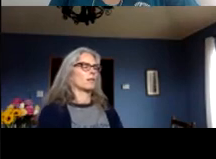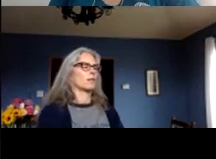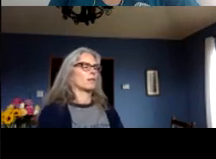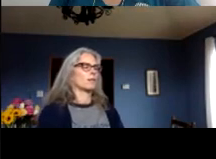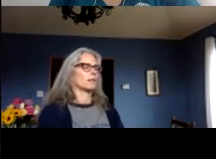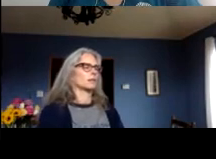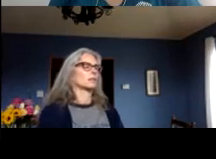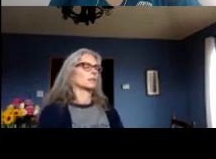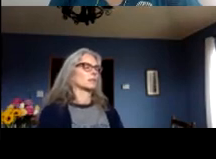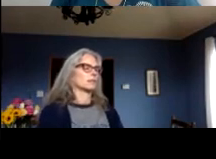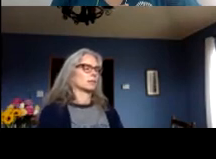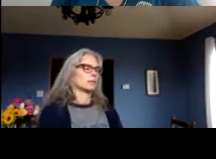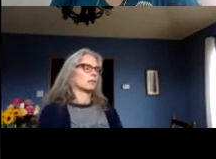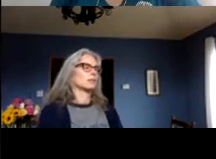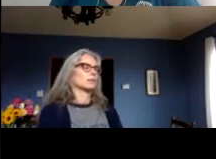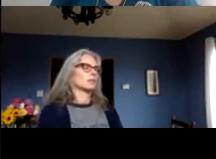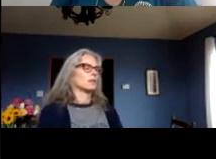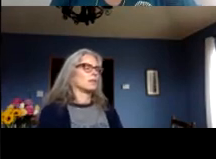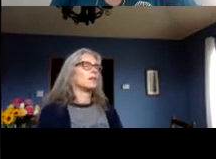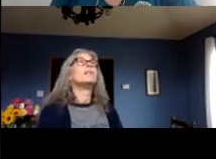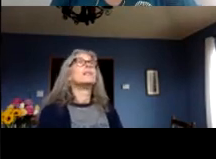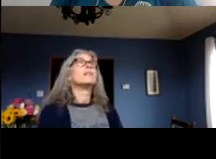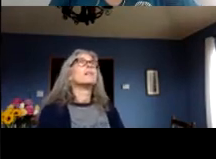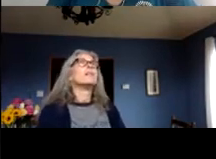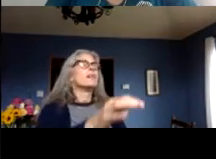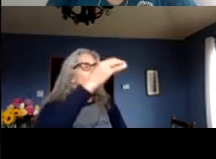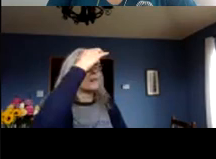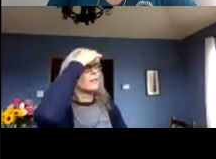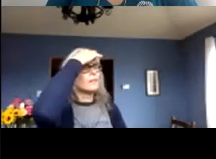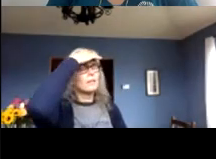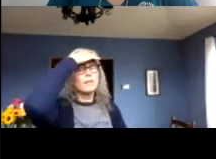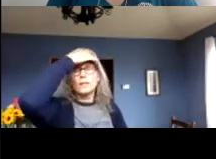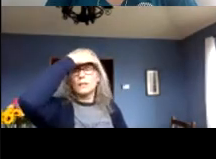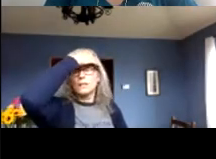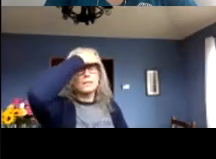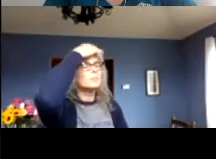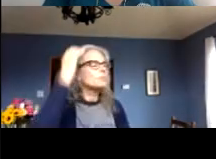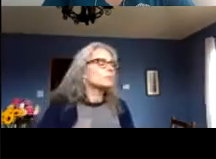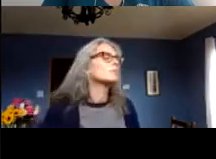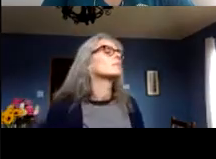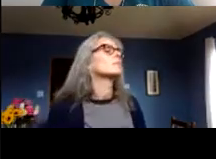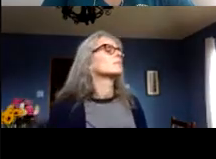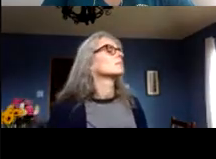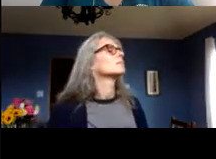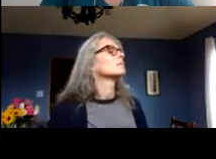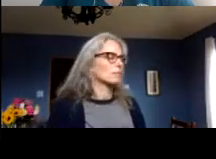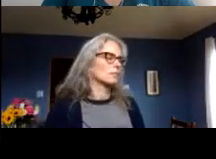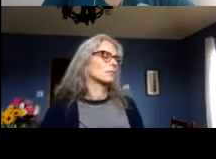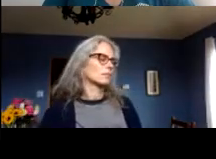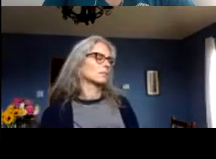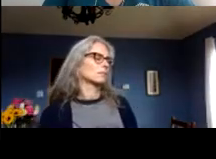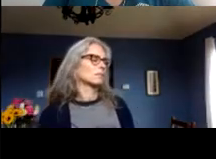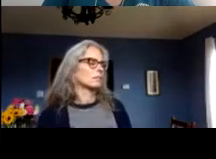Somebody asked a question about the Prop G 18 PD hours and how you get